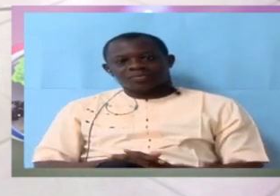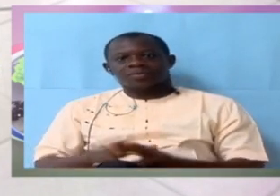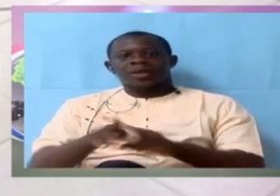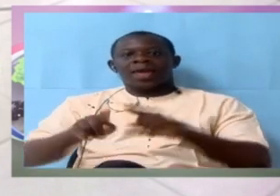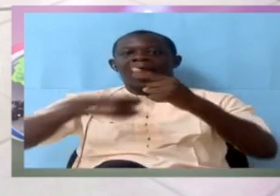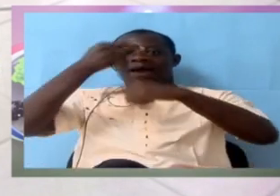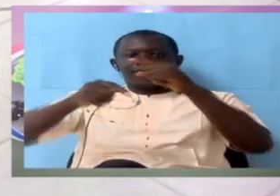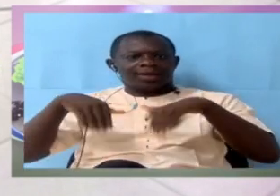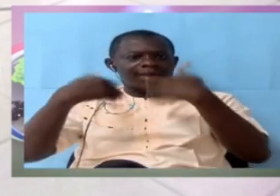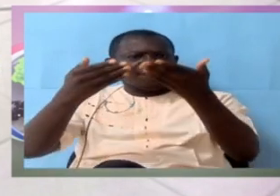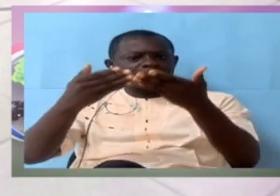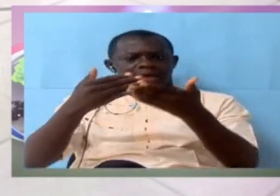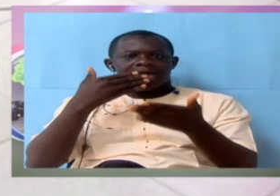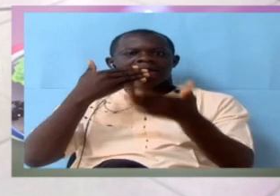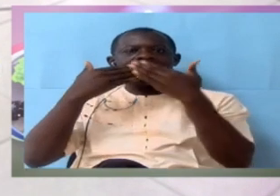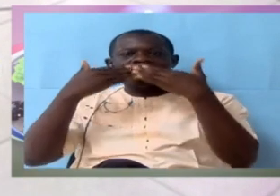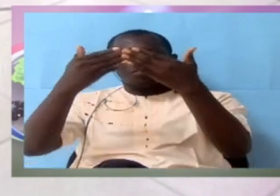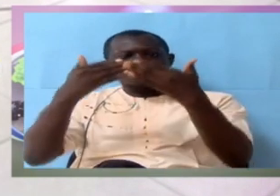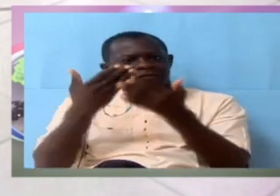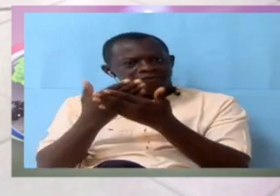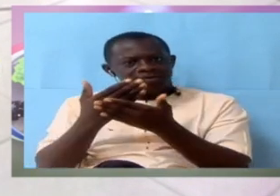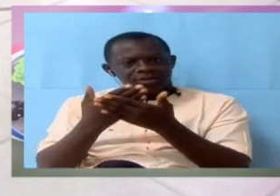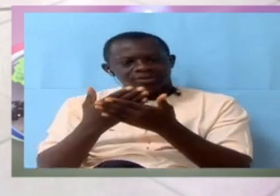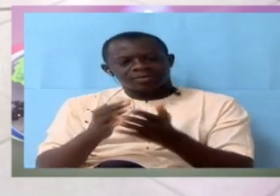After they gave me that information,